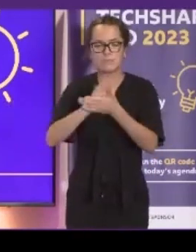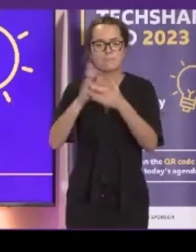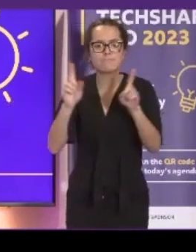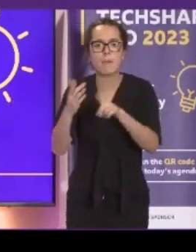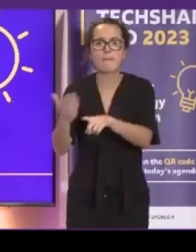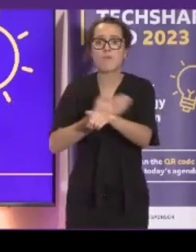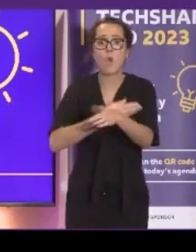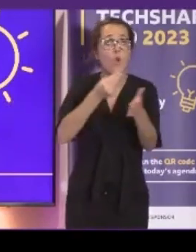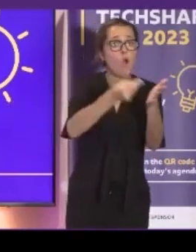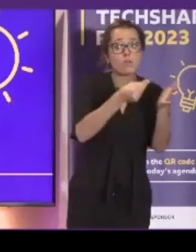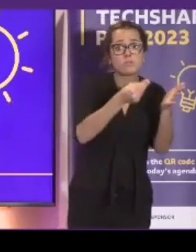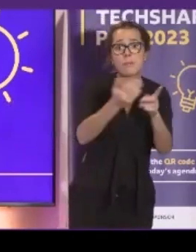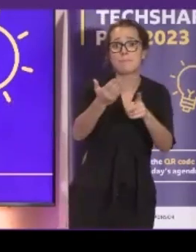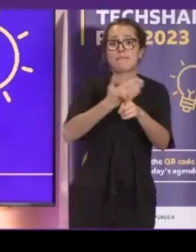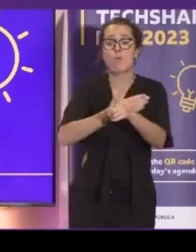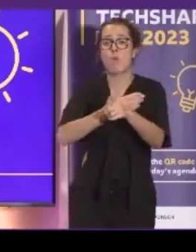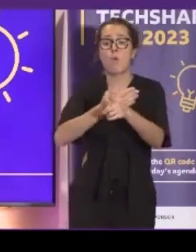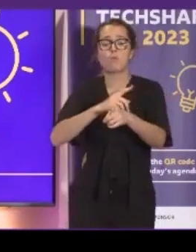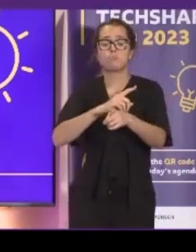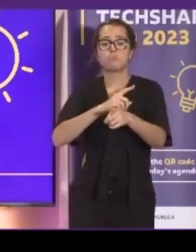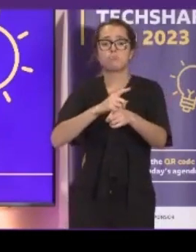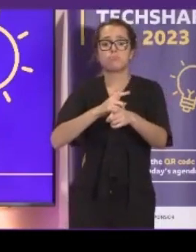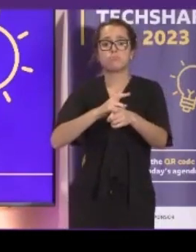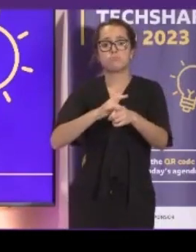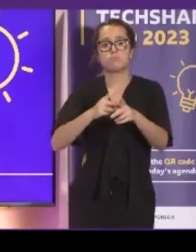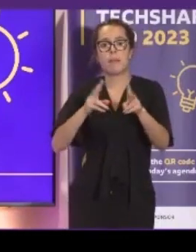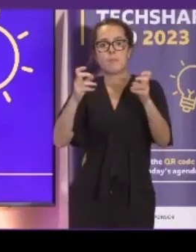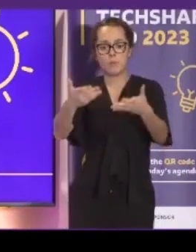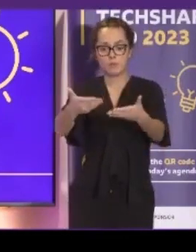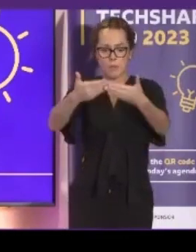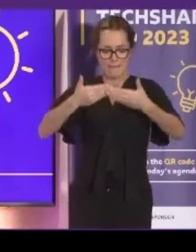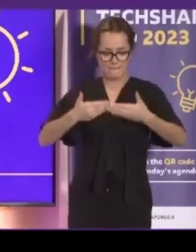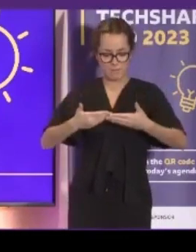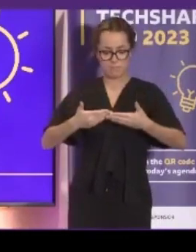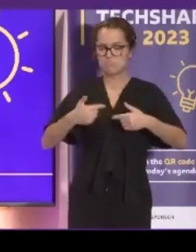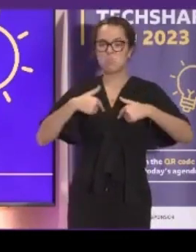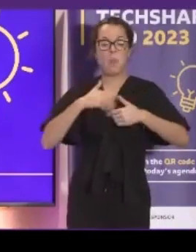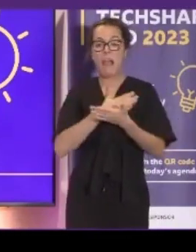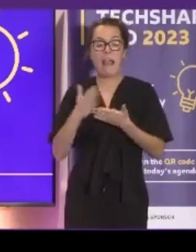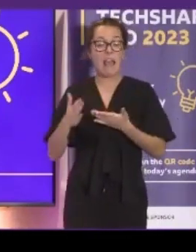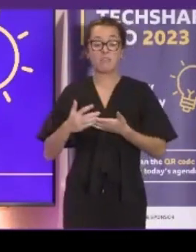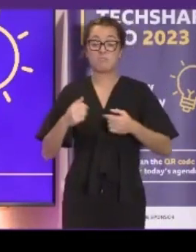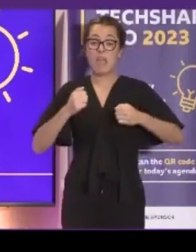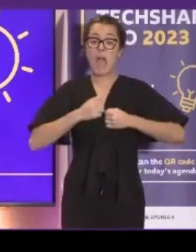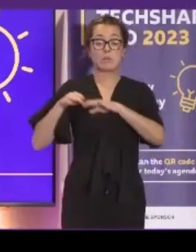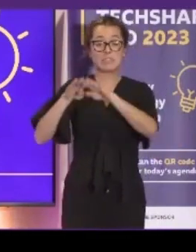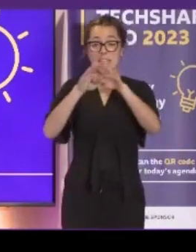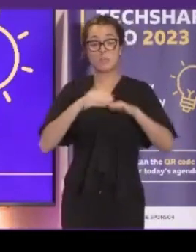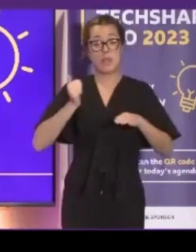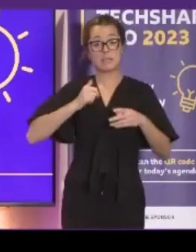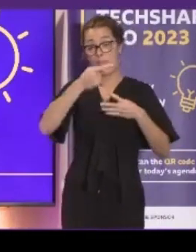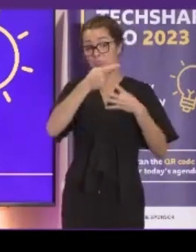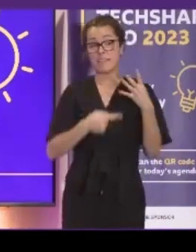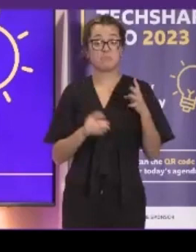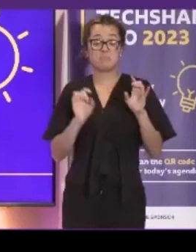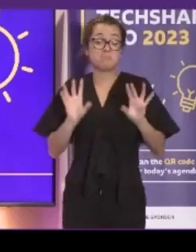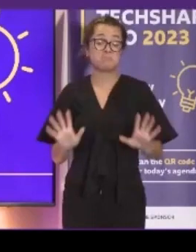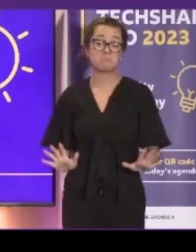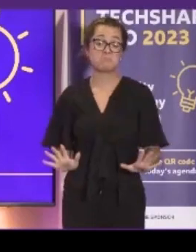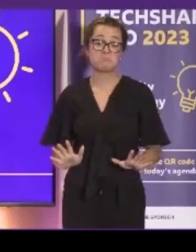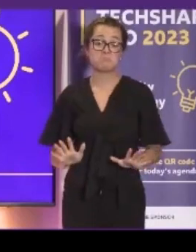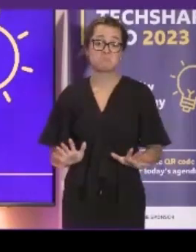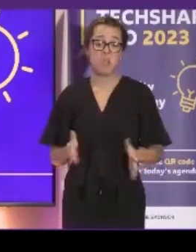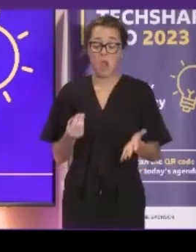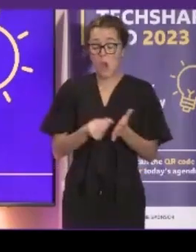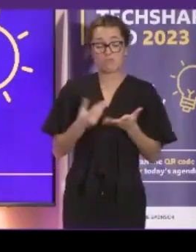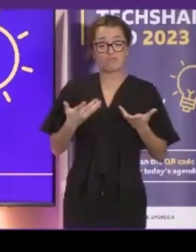costs, before we've got proposals back from suppliers, we've made it really clear, this is our standards, this is what we expect you to meet. Don't care about